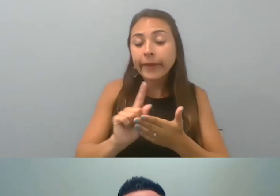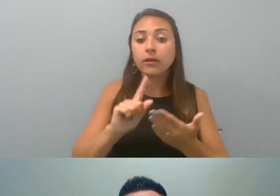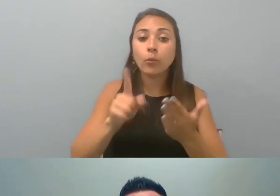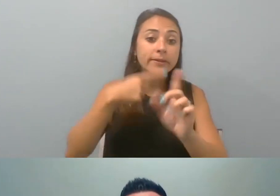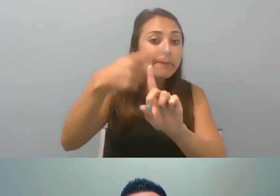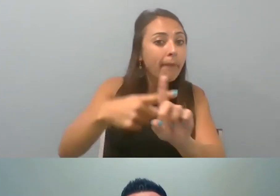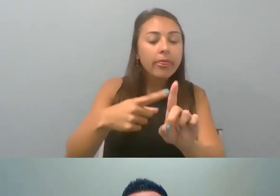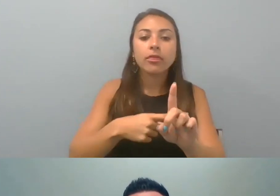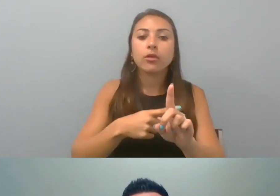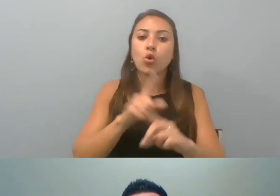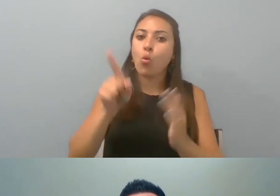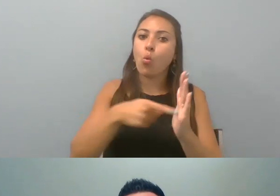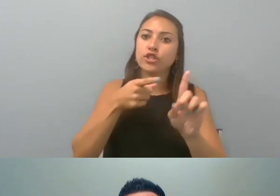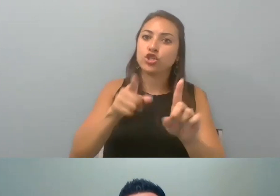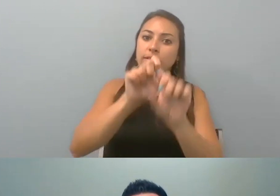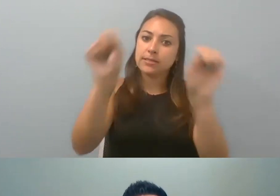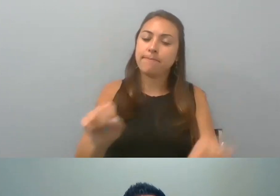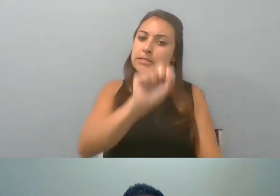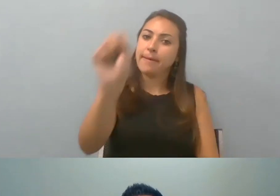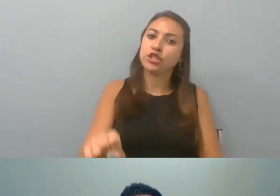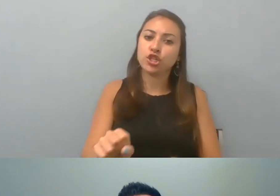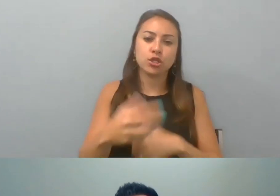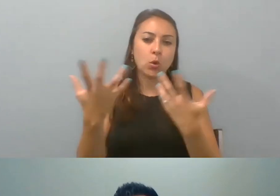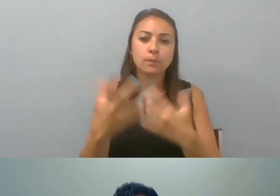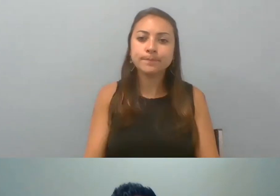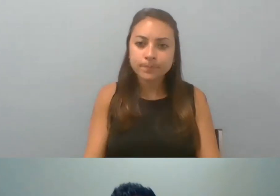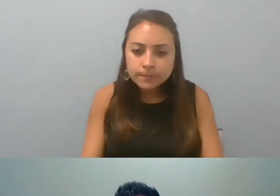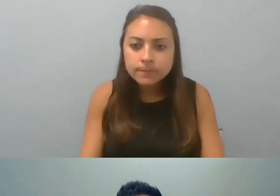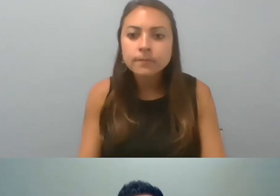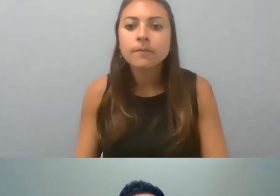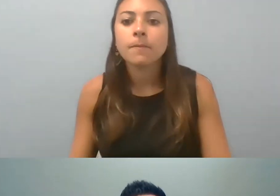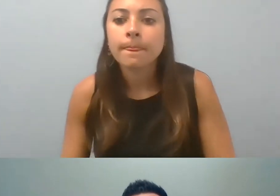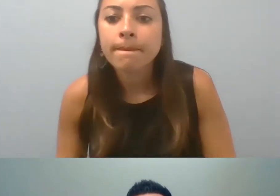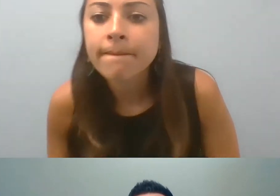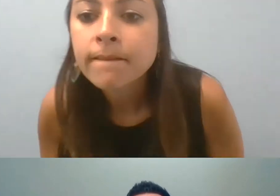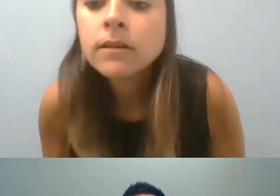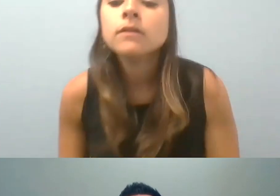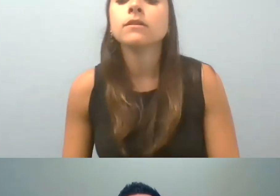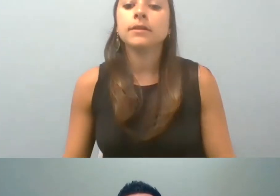once during the semester? So if you could speak to that a bit, please.